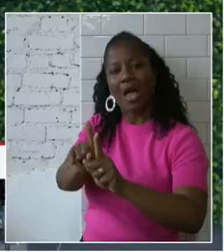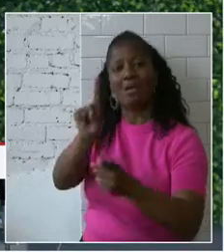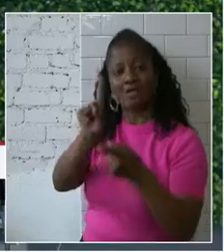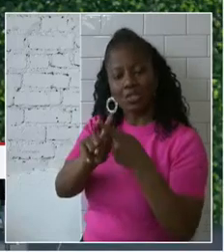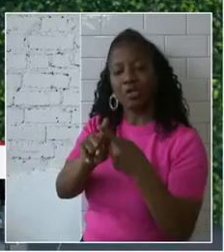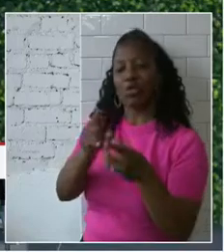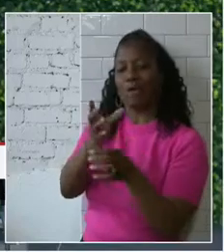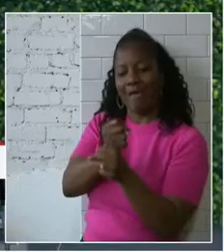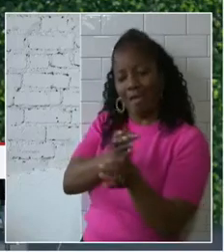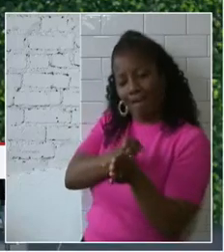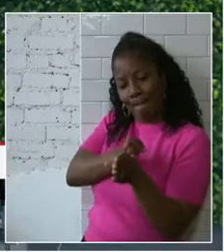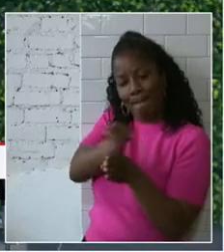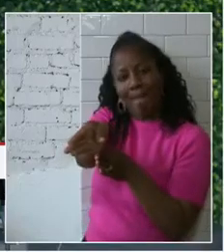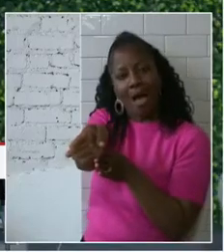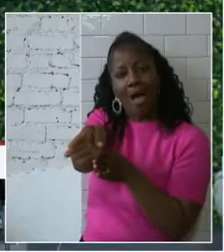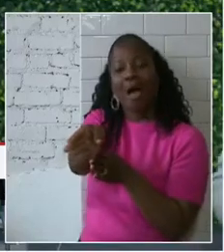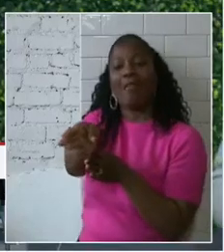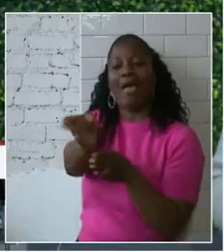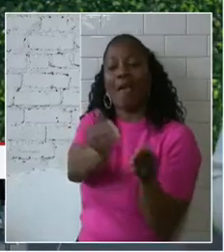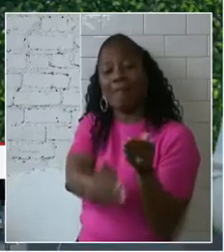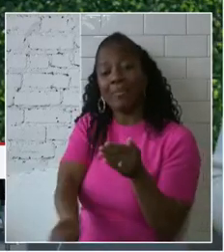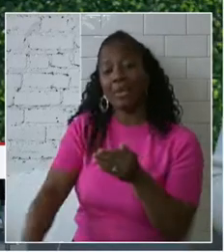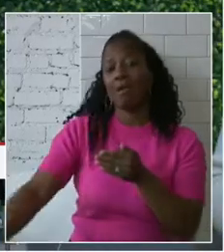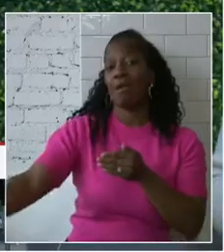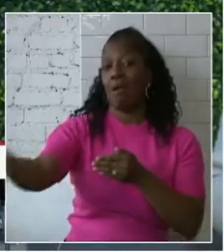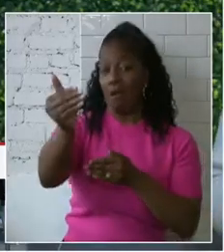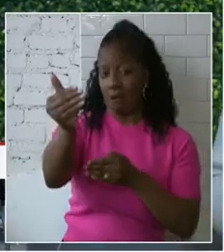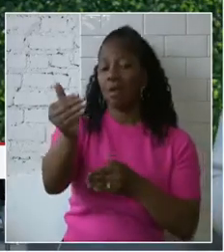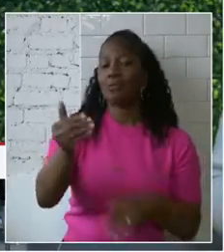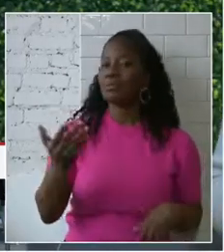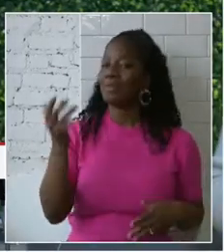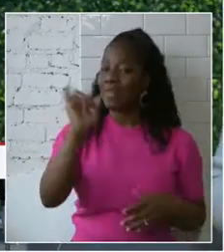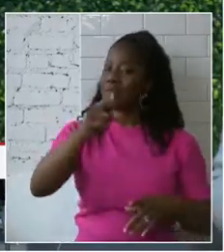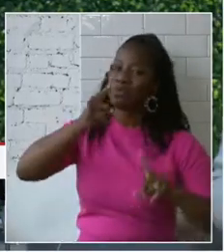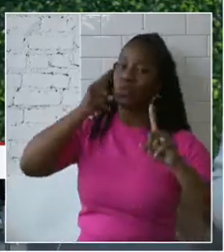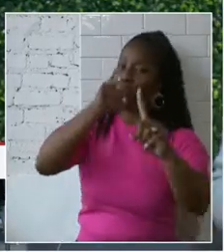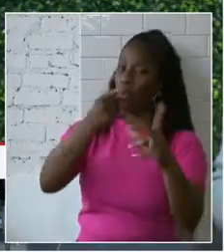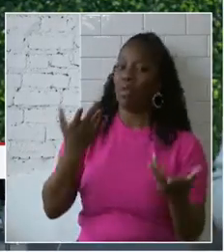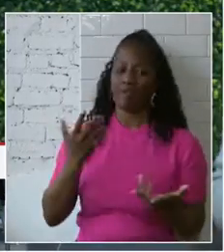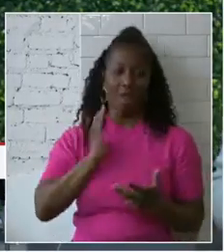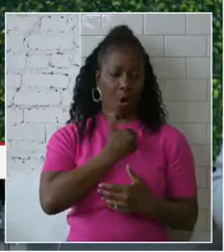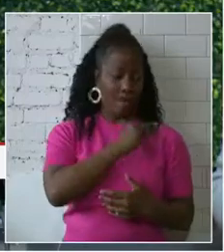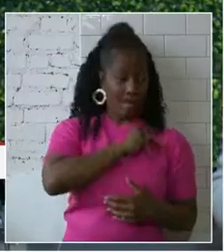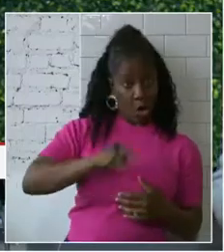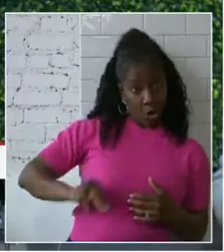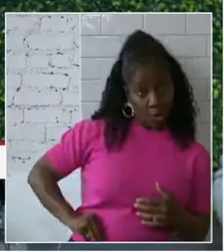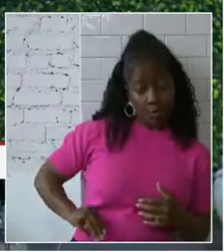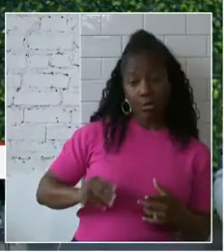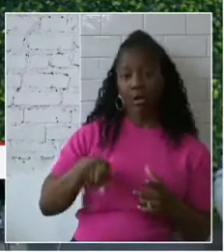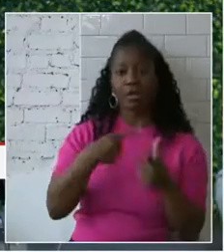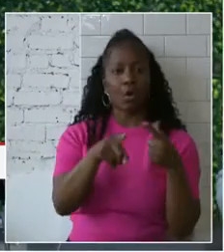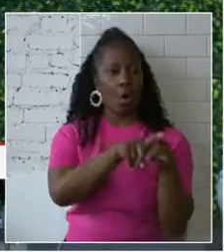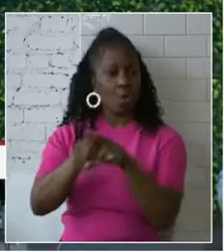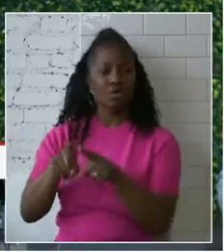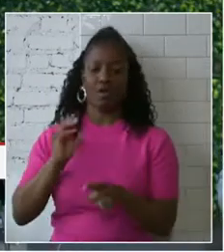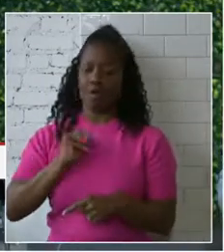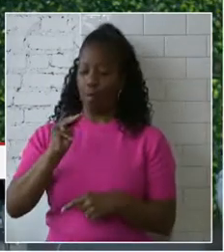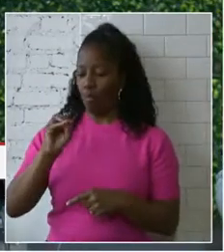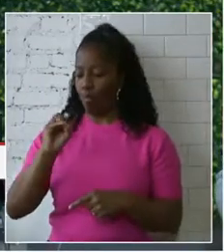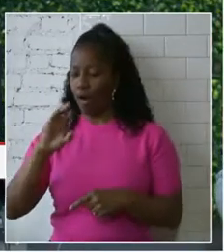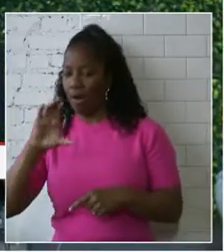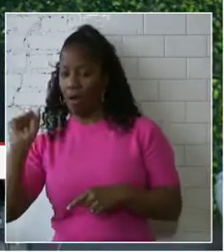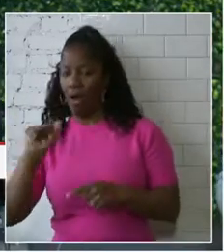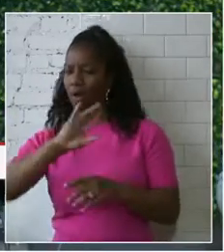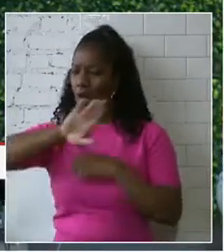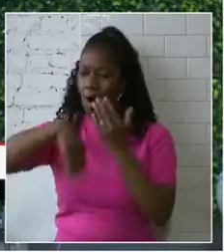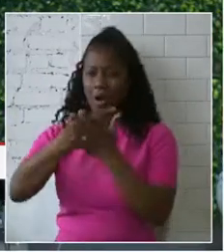the pathway and beyond, because that is the goal of our mayor, and that is the goal of MORCA and every DC